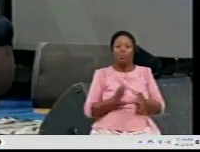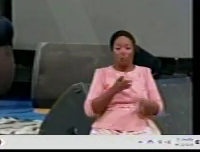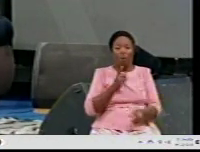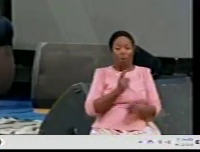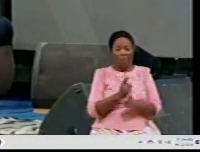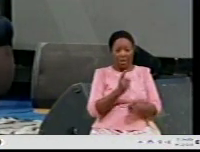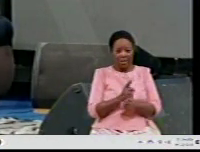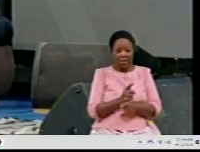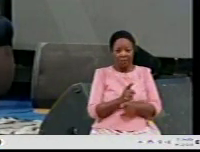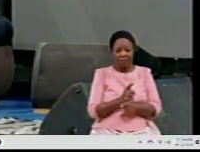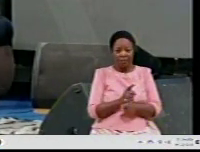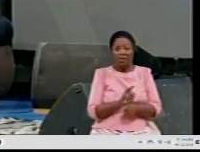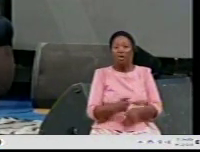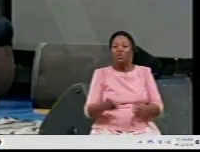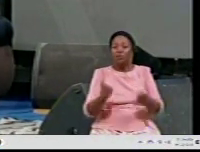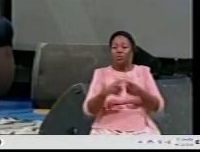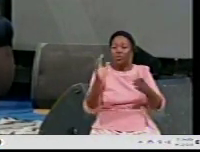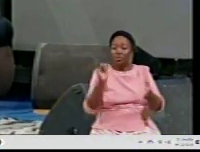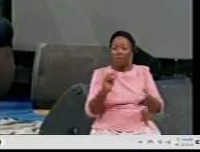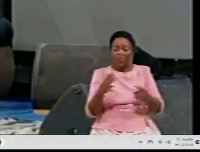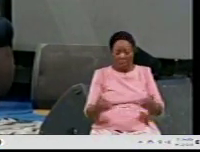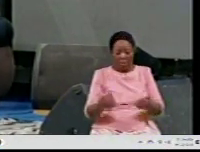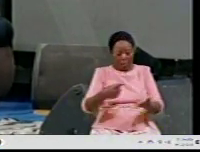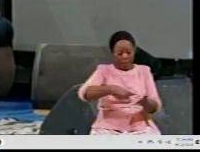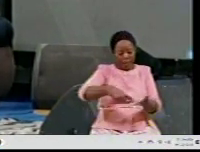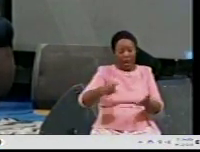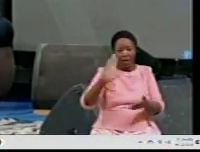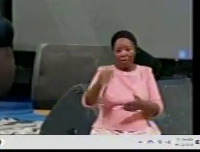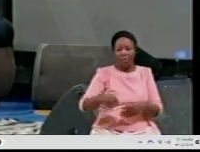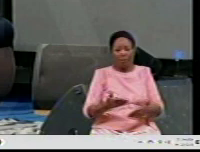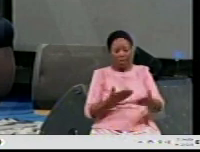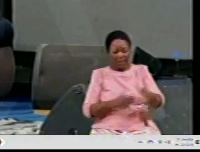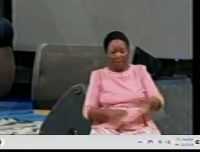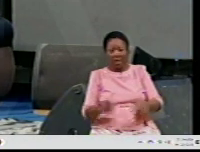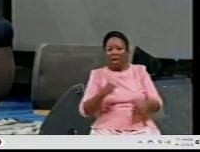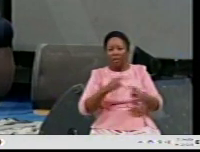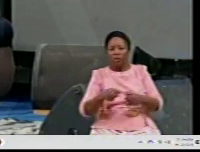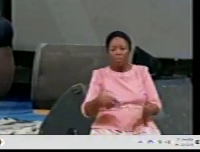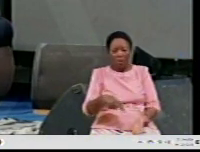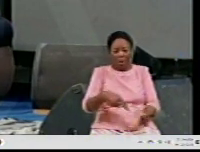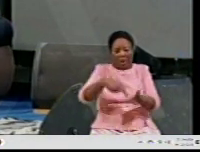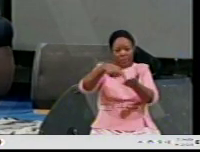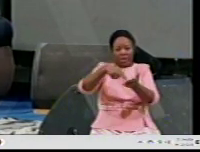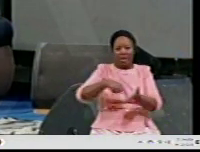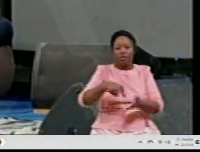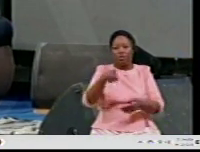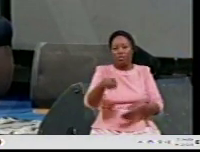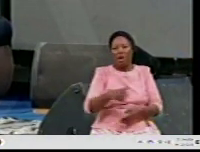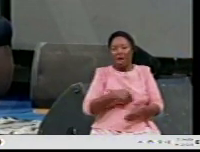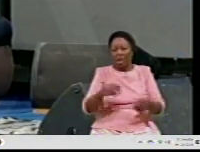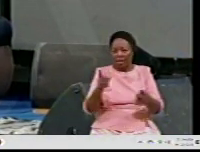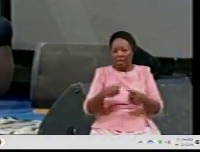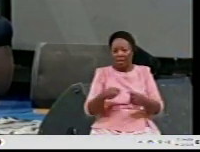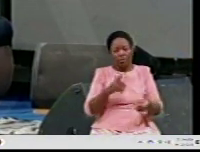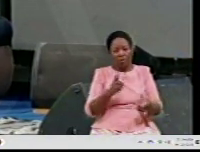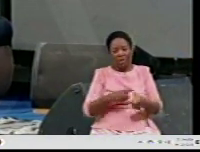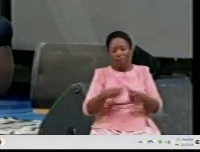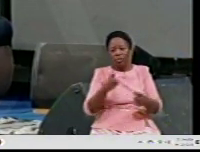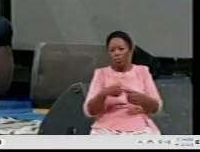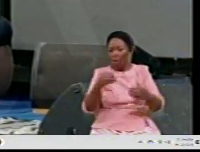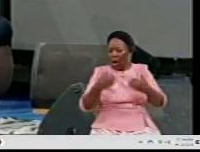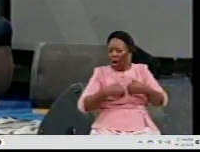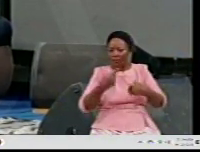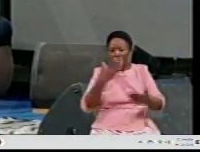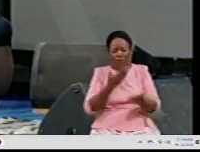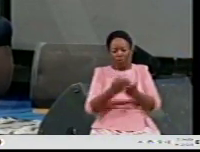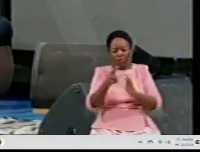now pay your debt and to represent you and to have the goodness of God,